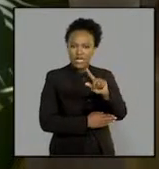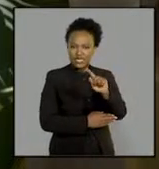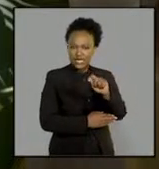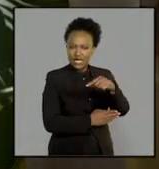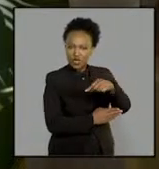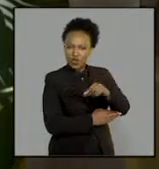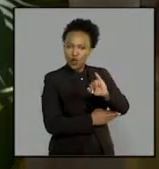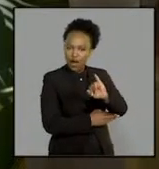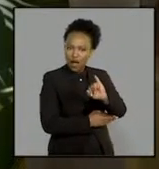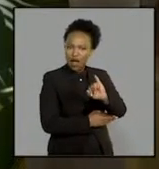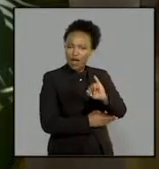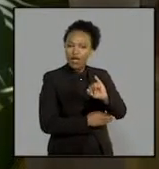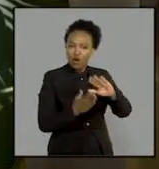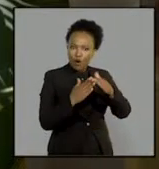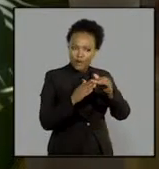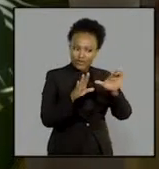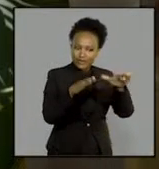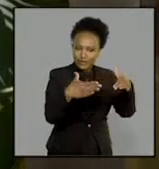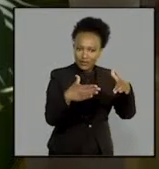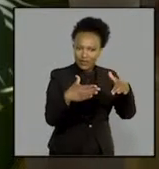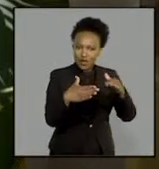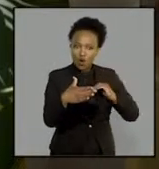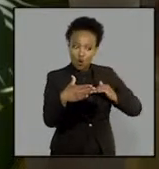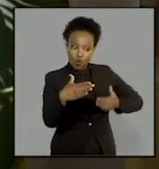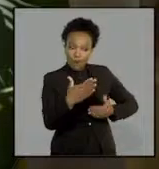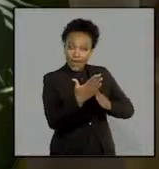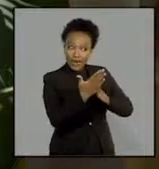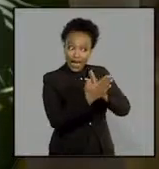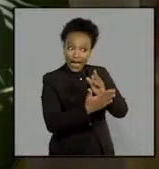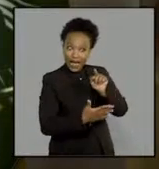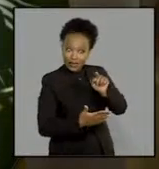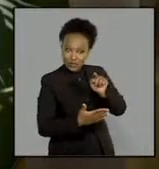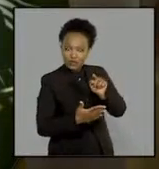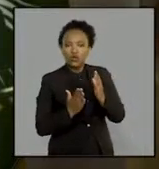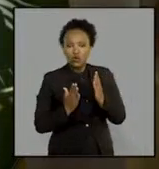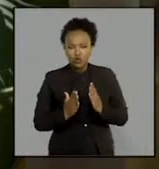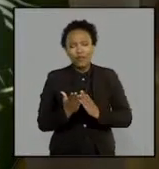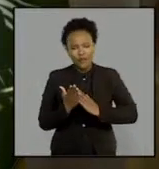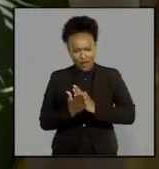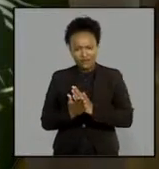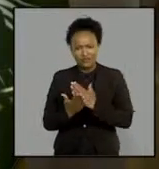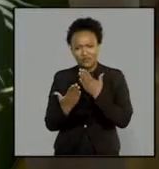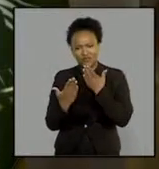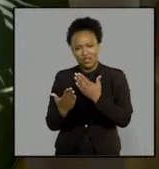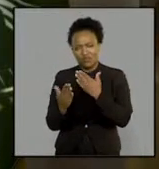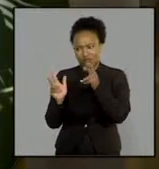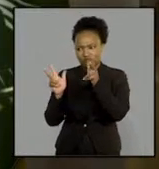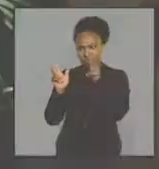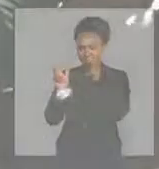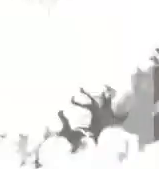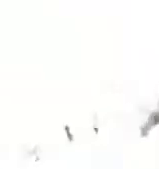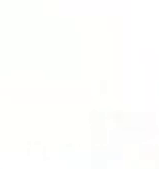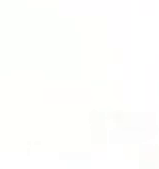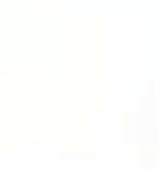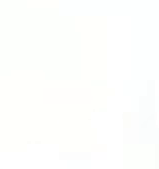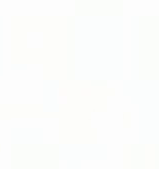LGBTQI+ community. Women's rights are human rights. Thank you for your attention.